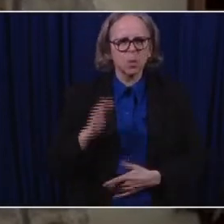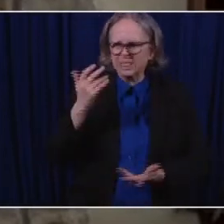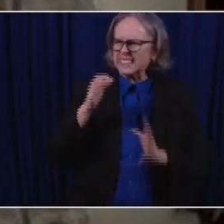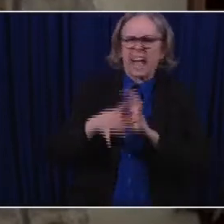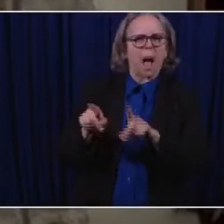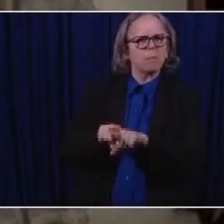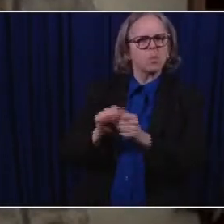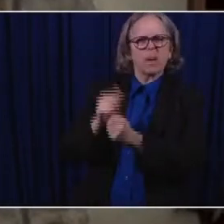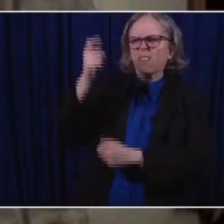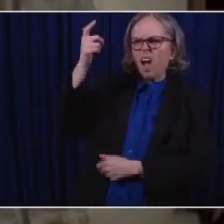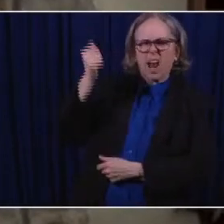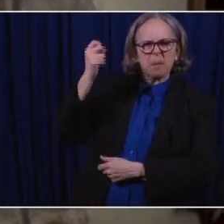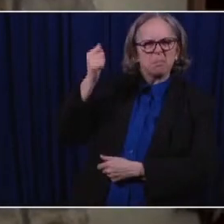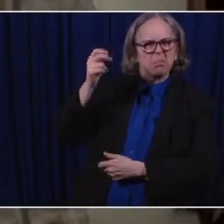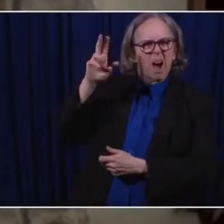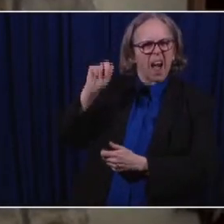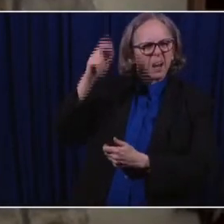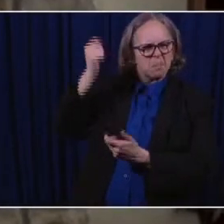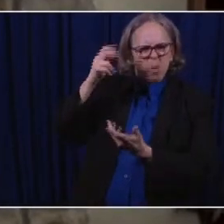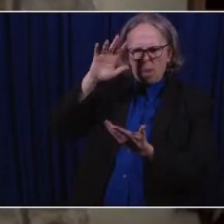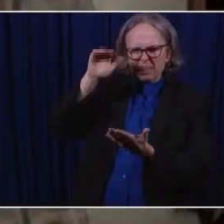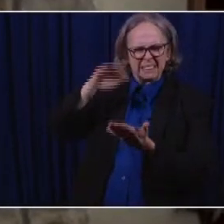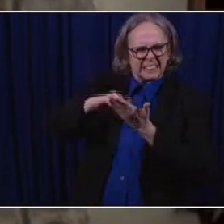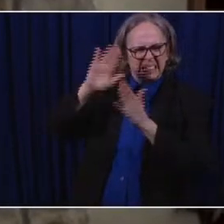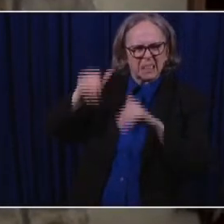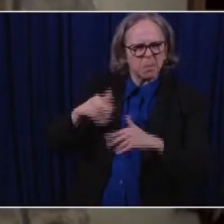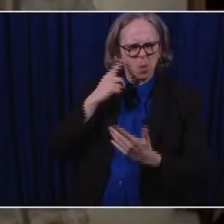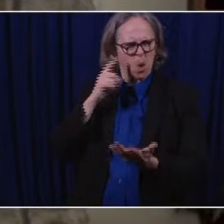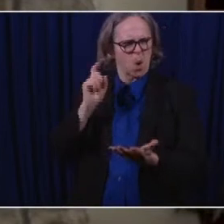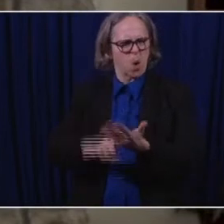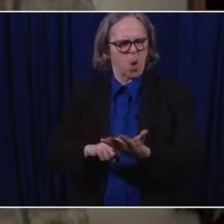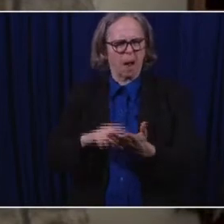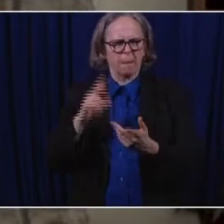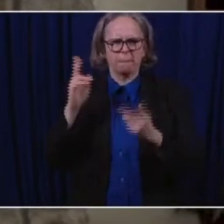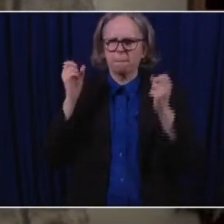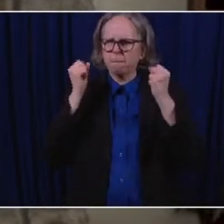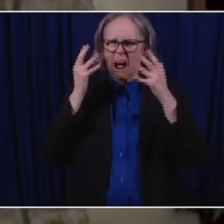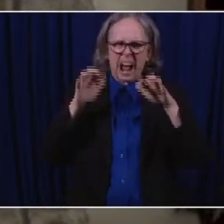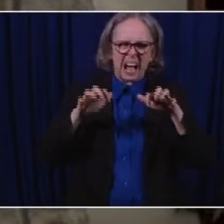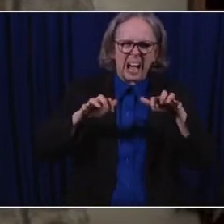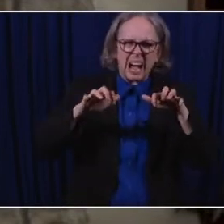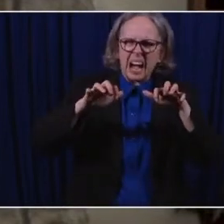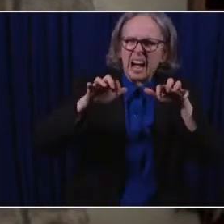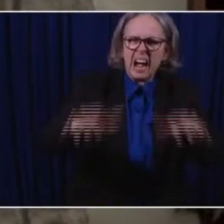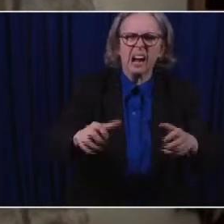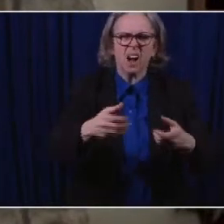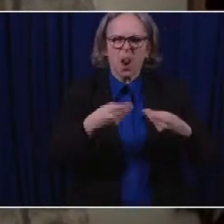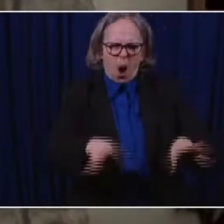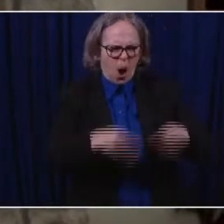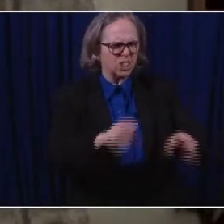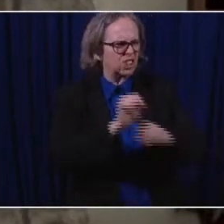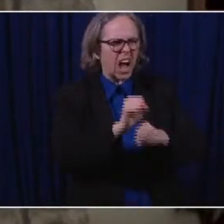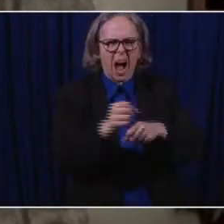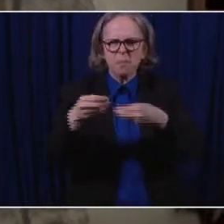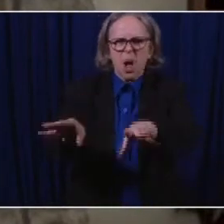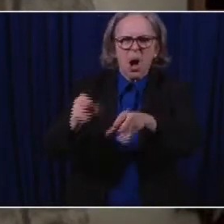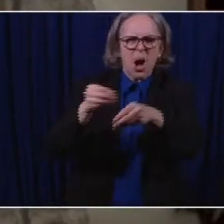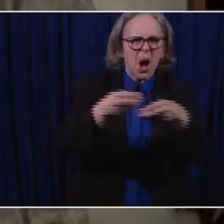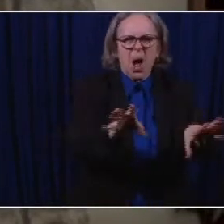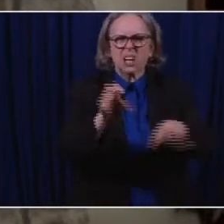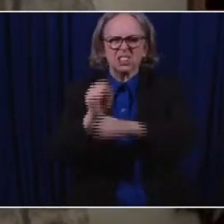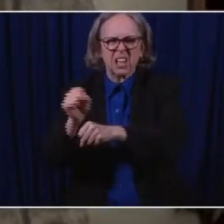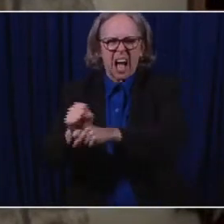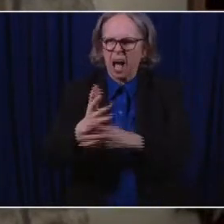pandemic, this department got hit a lot harder than other departments. We've talked about